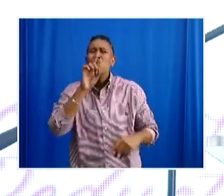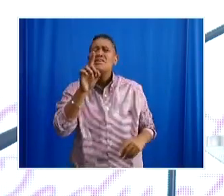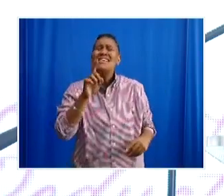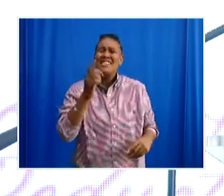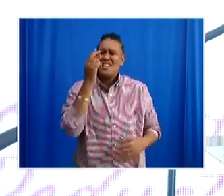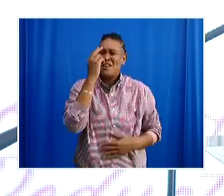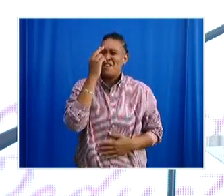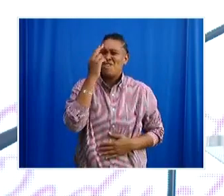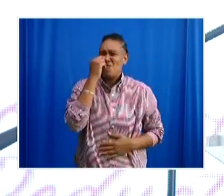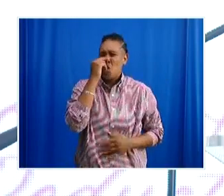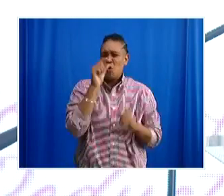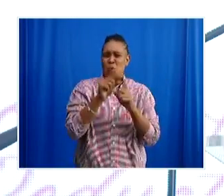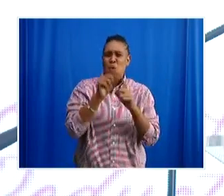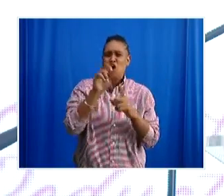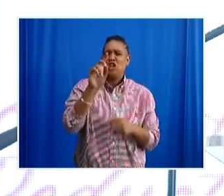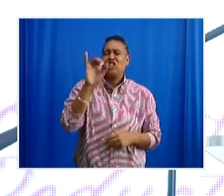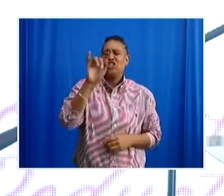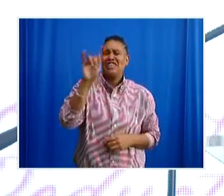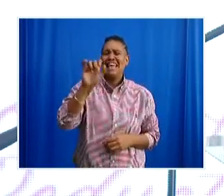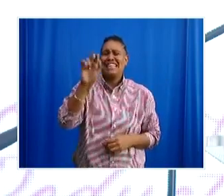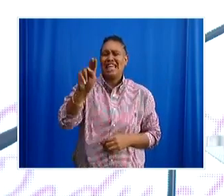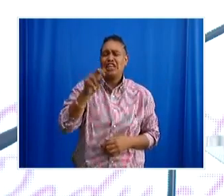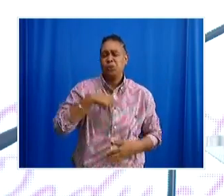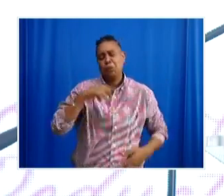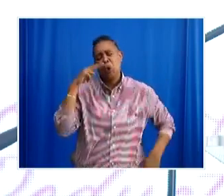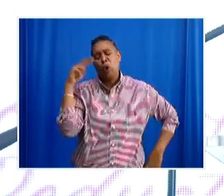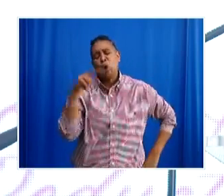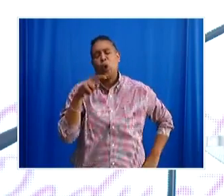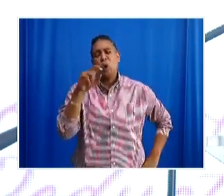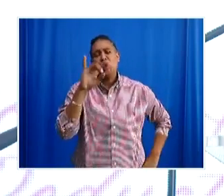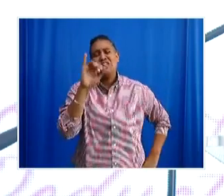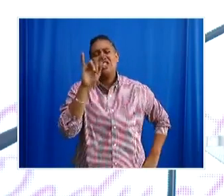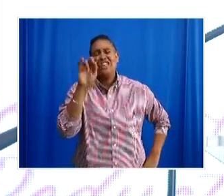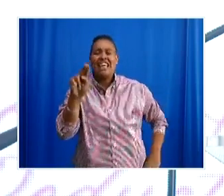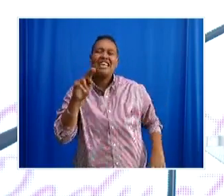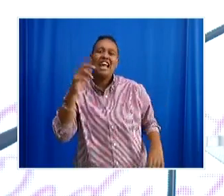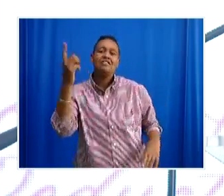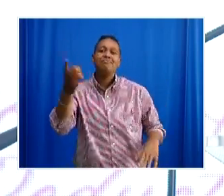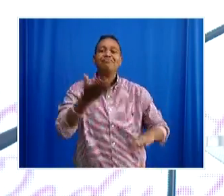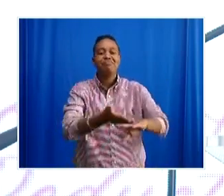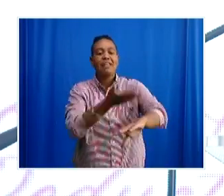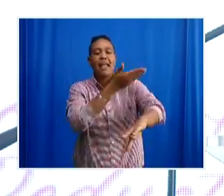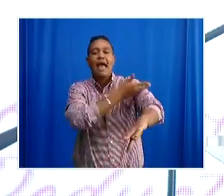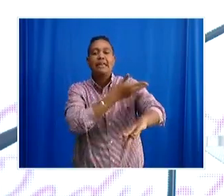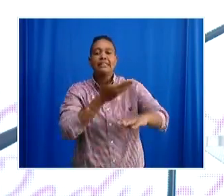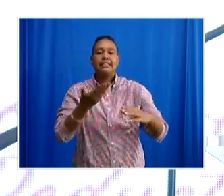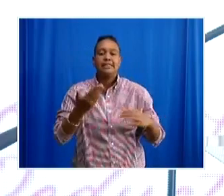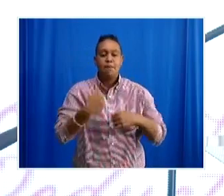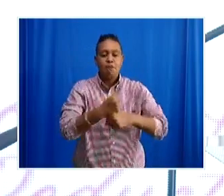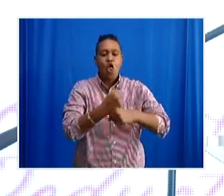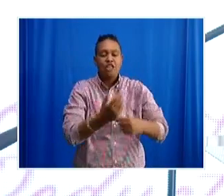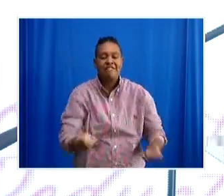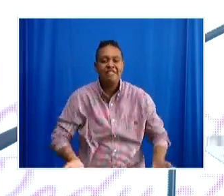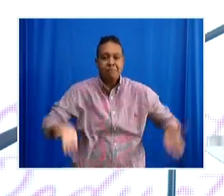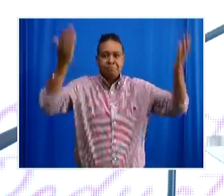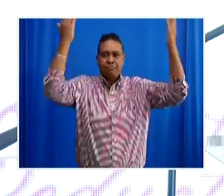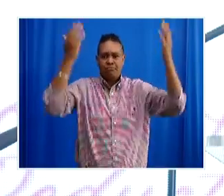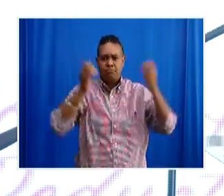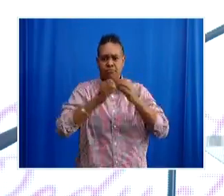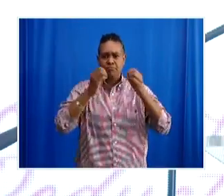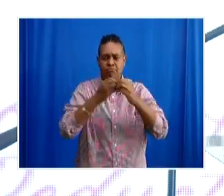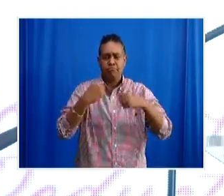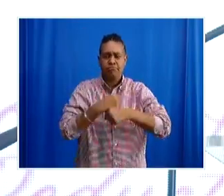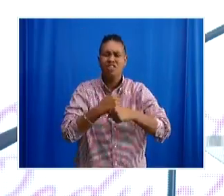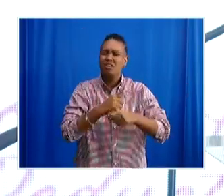funny term, because sometimes we look at digitization just in terms of enhancing productivity. But